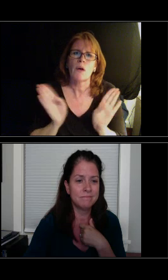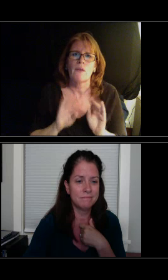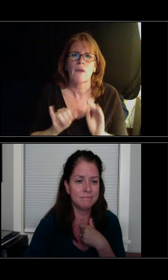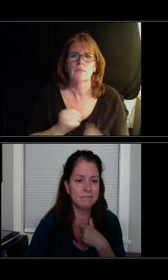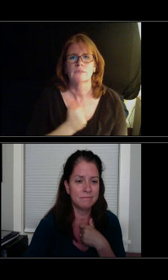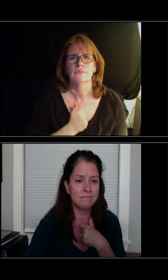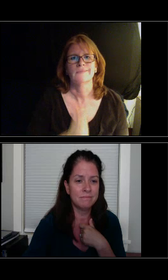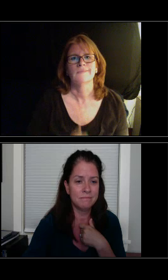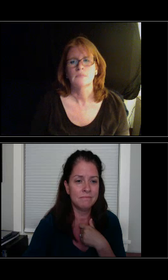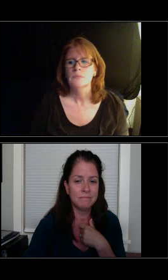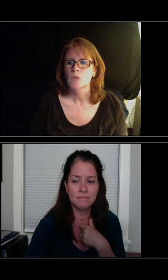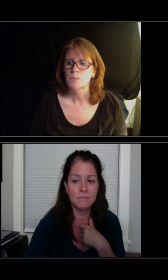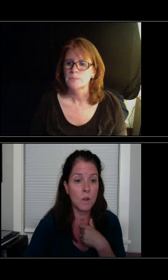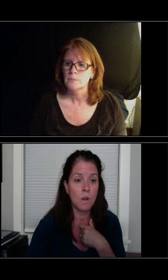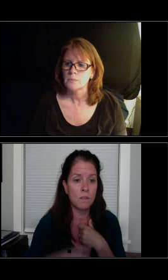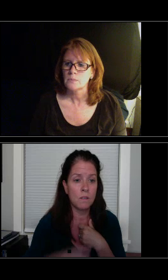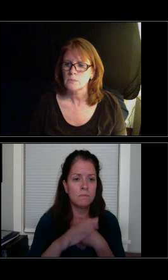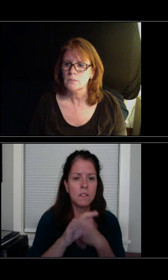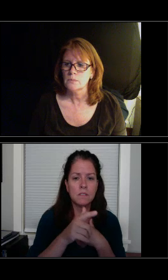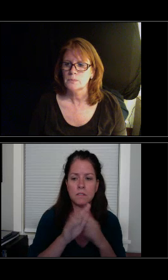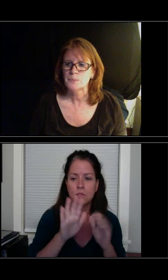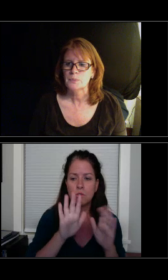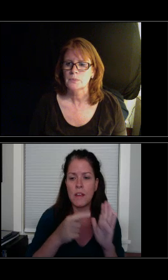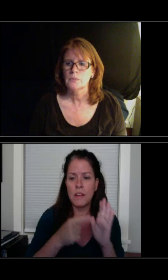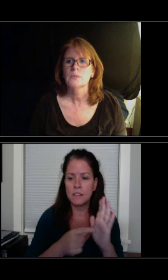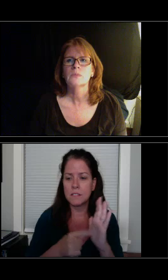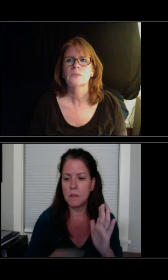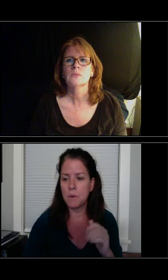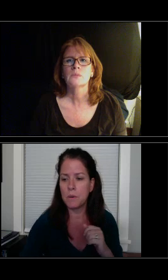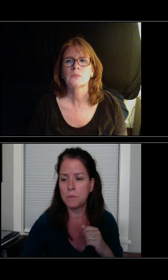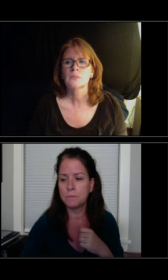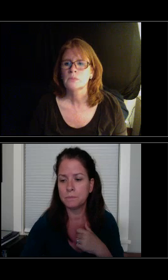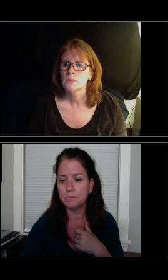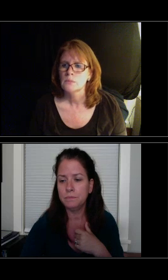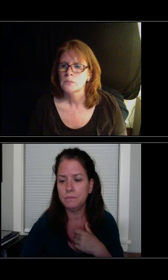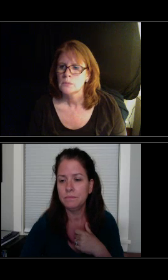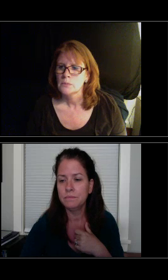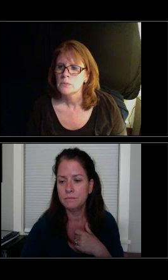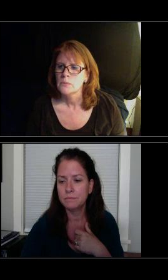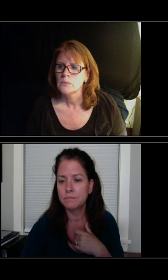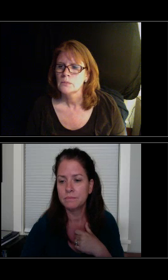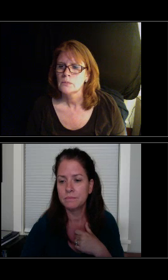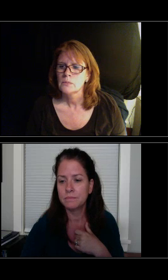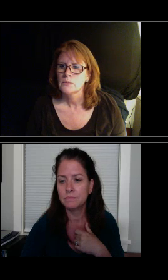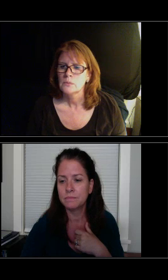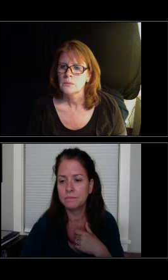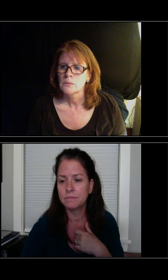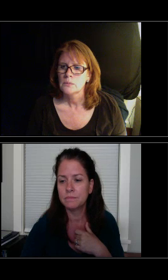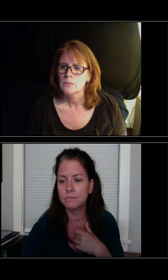need and urgency, we would have a better understanding of their approach.